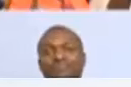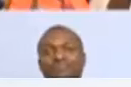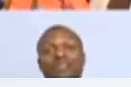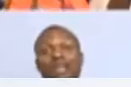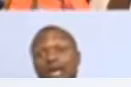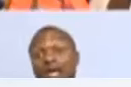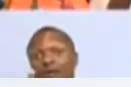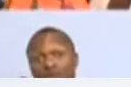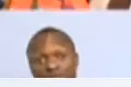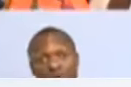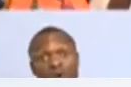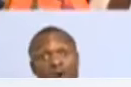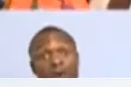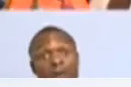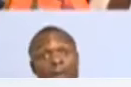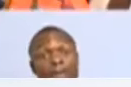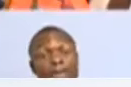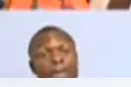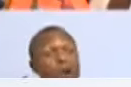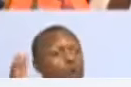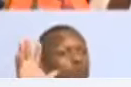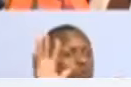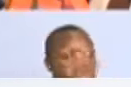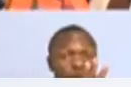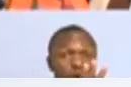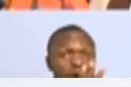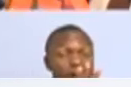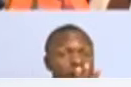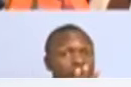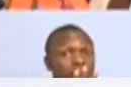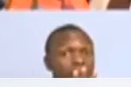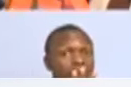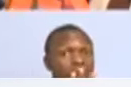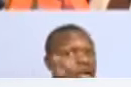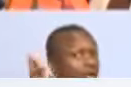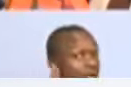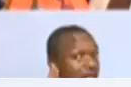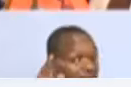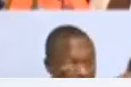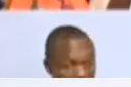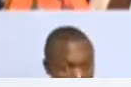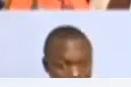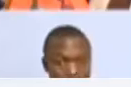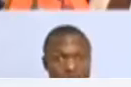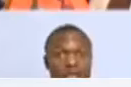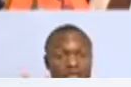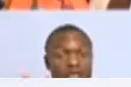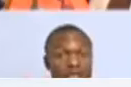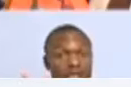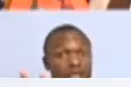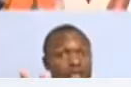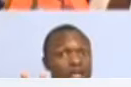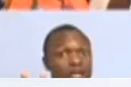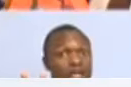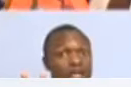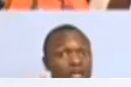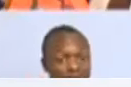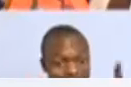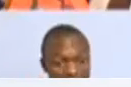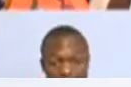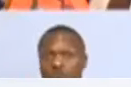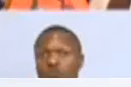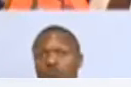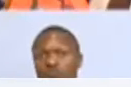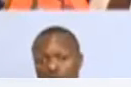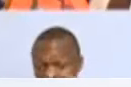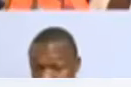Anyone who attacks a radio station, a television station, will not hide behind a political placard.